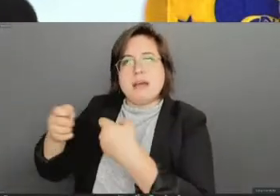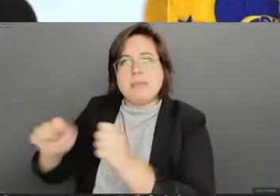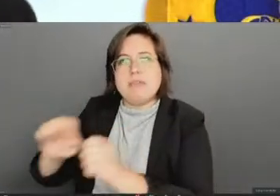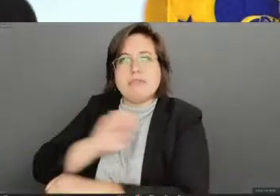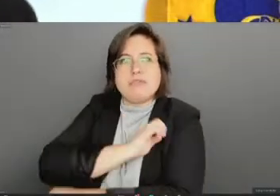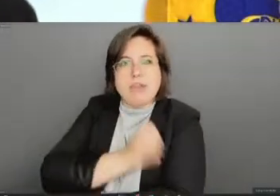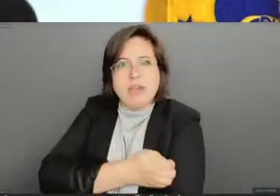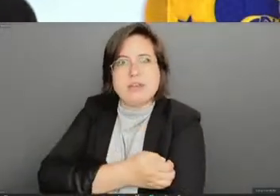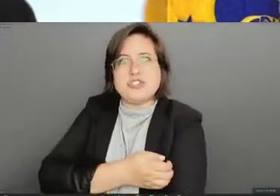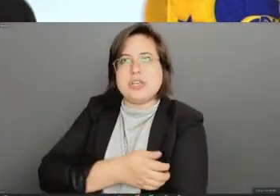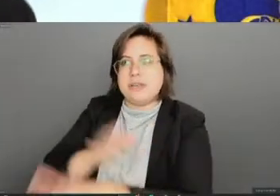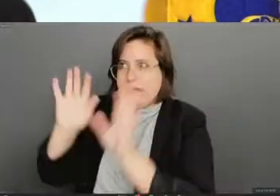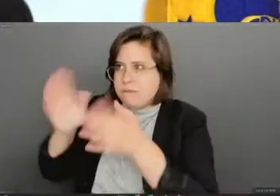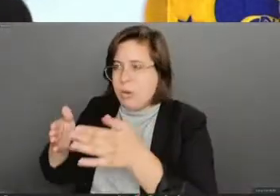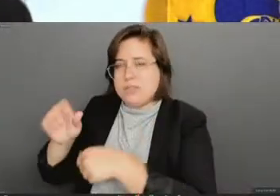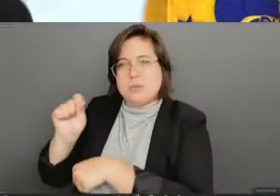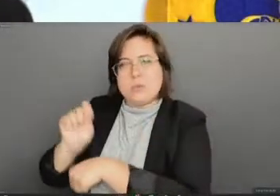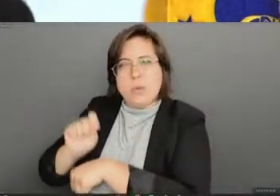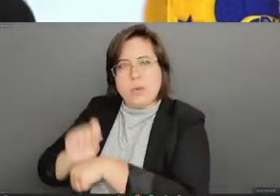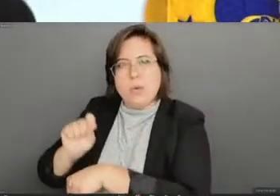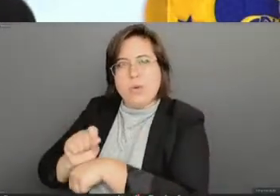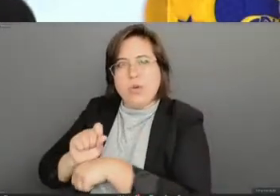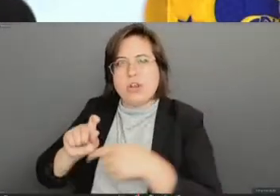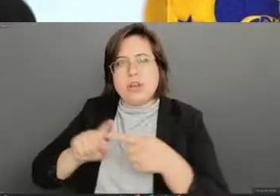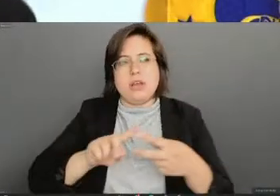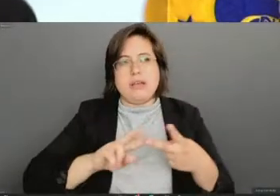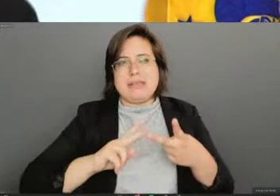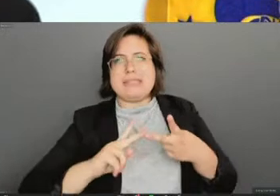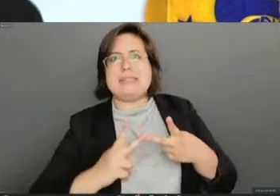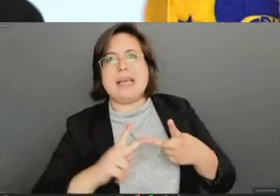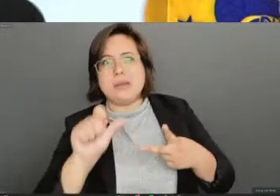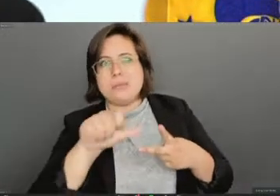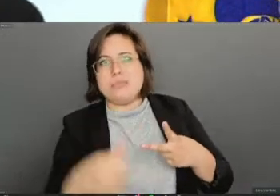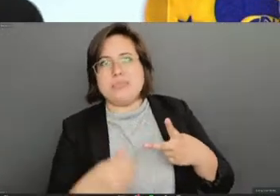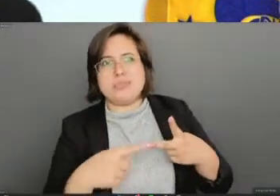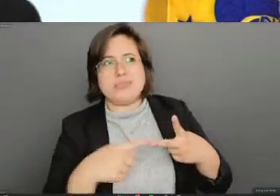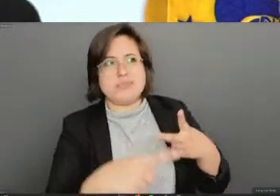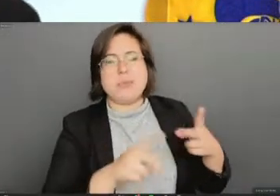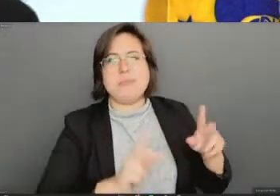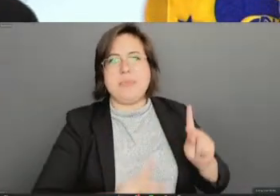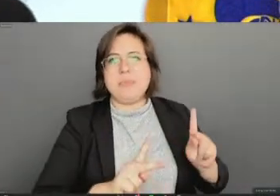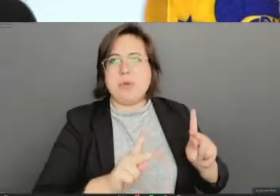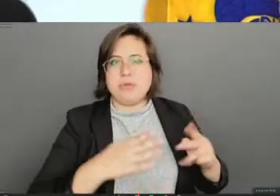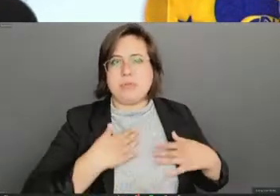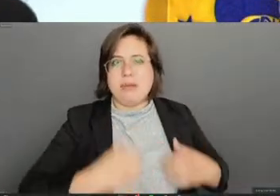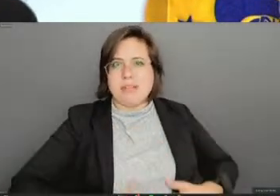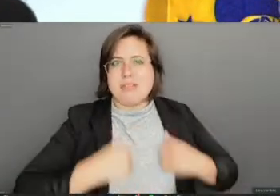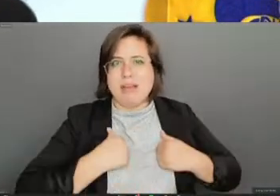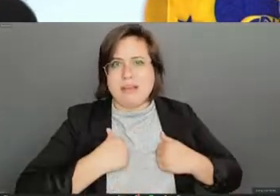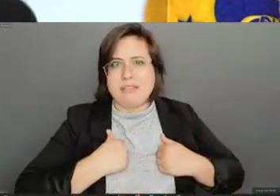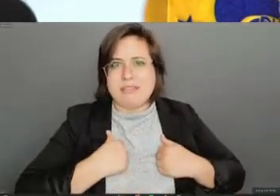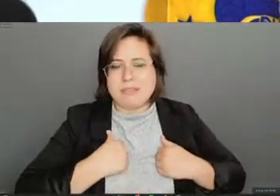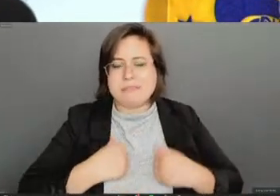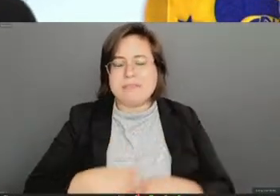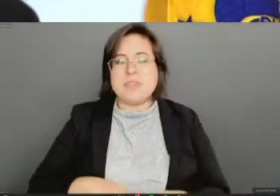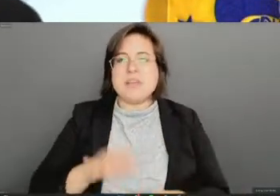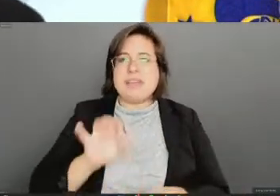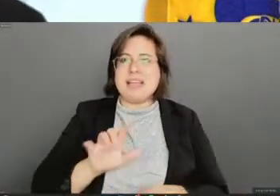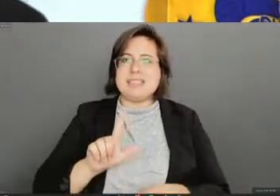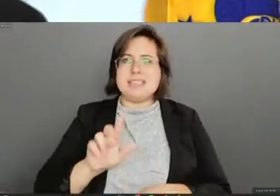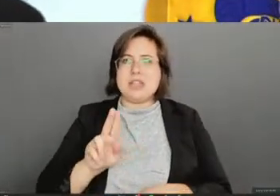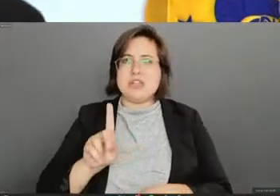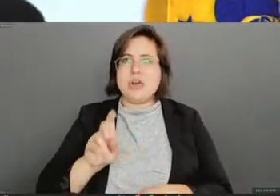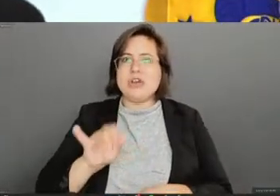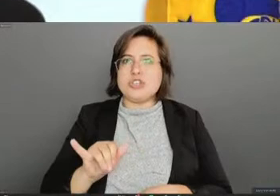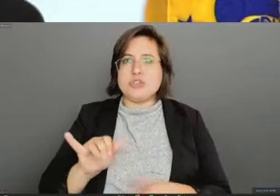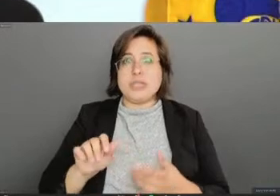energy, primarily based on work and secondarily based on the people in my life. And look, it is a luxury to be able to make that choice.